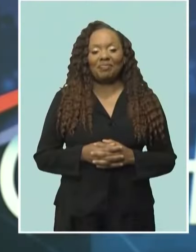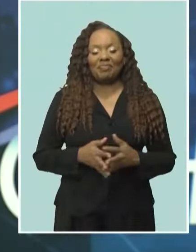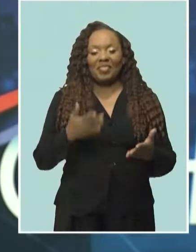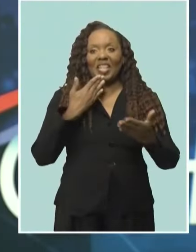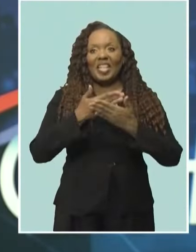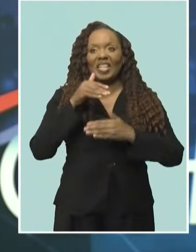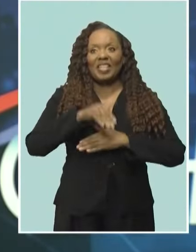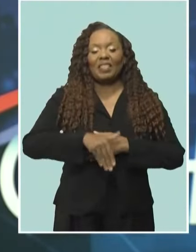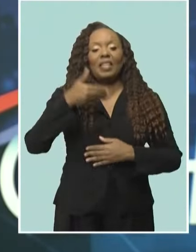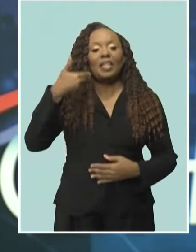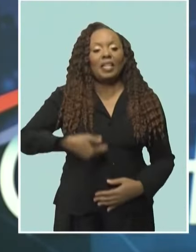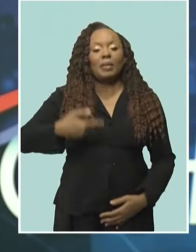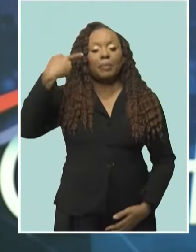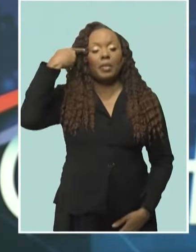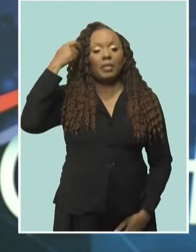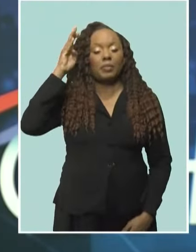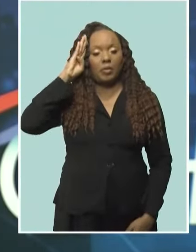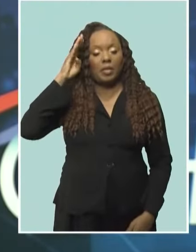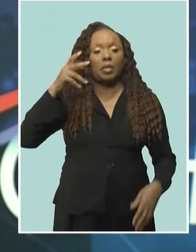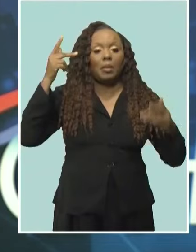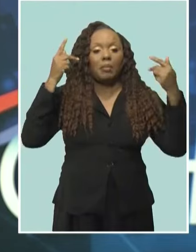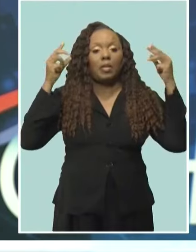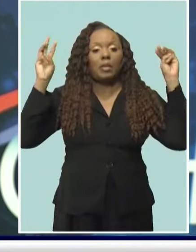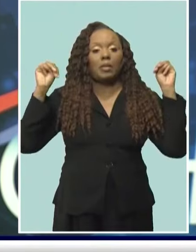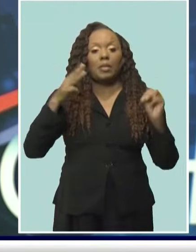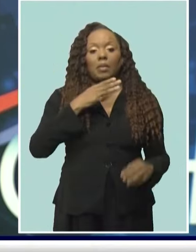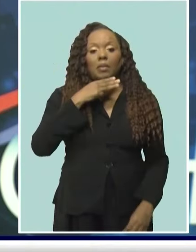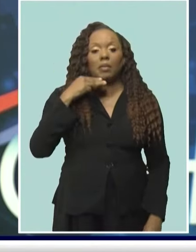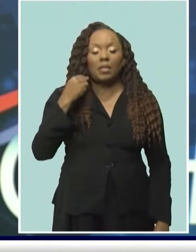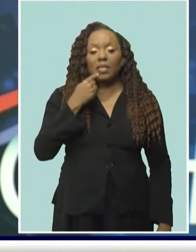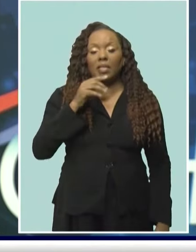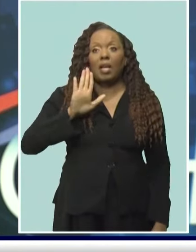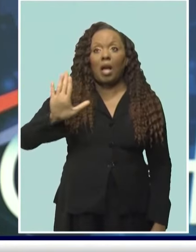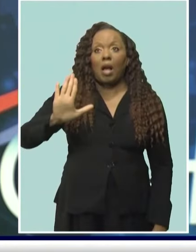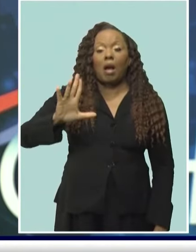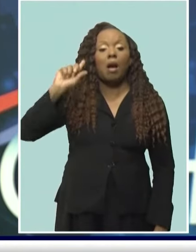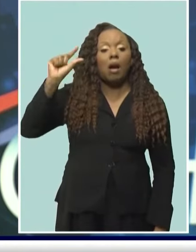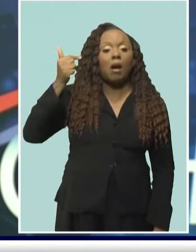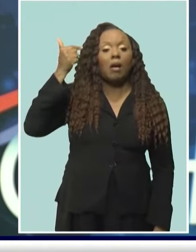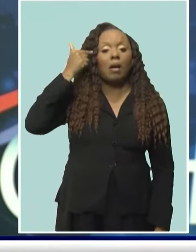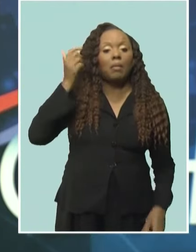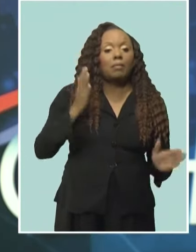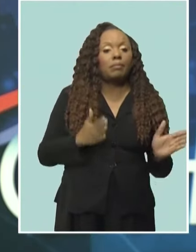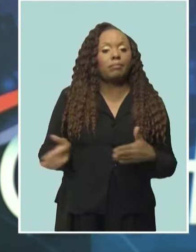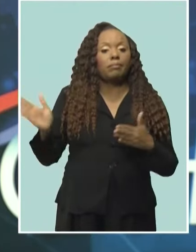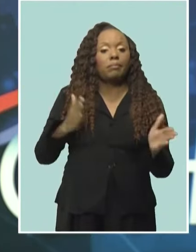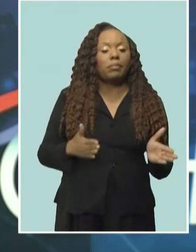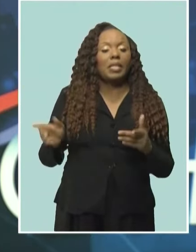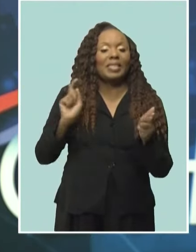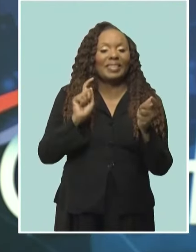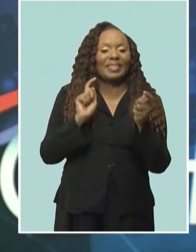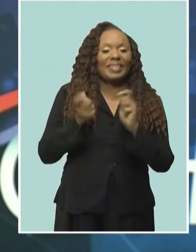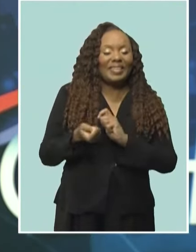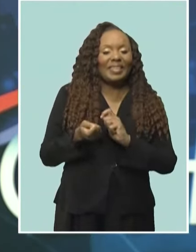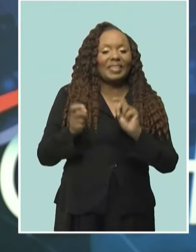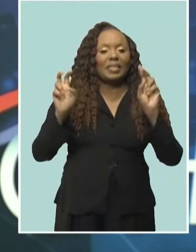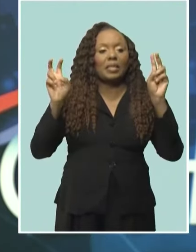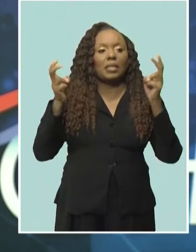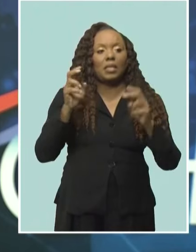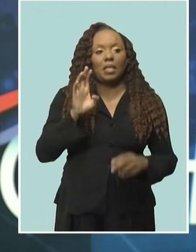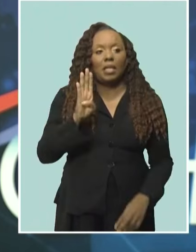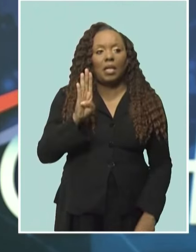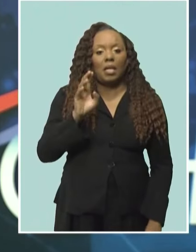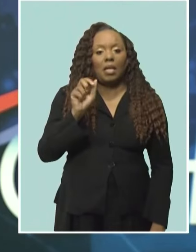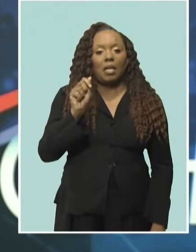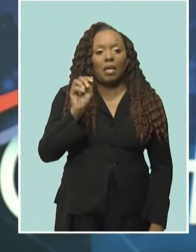Good evening, I'm Pearson Bowen. Prime Minister Mia Amor Motley says her administration is prepared to amend the Bail Act to